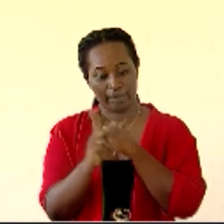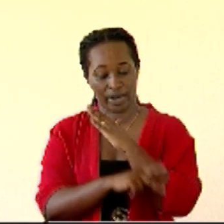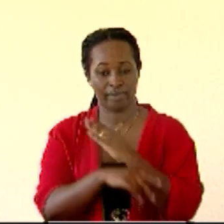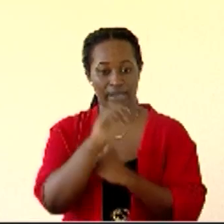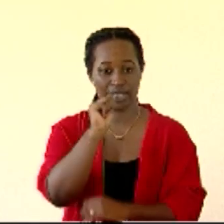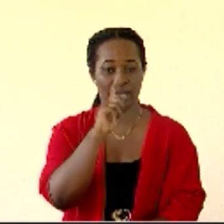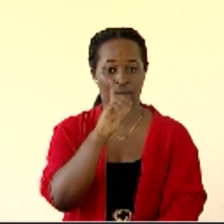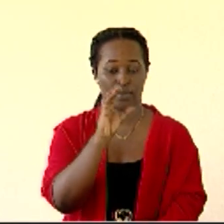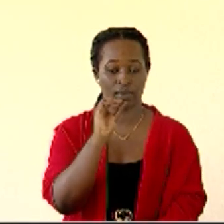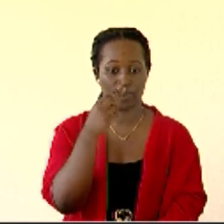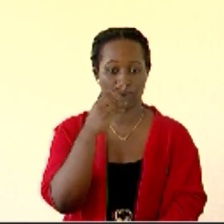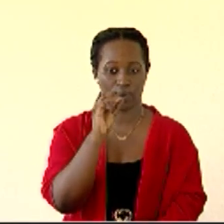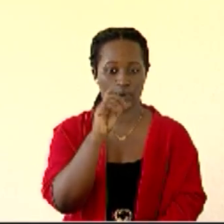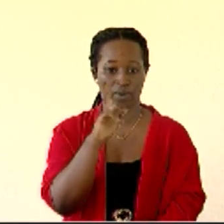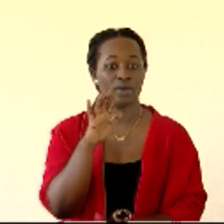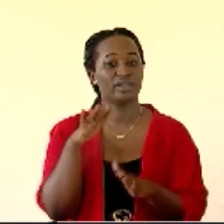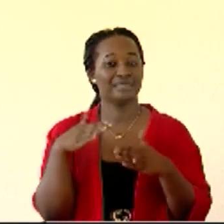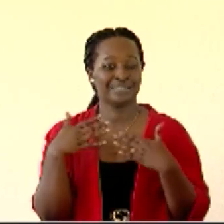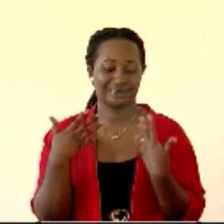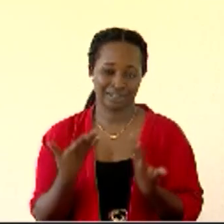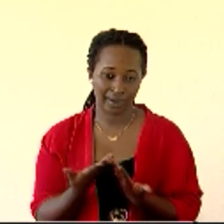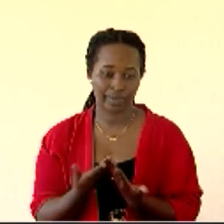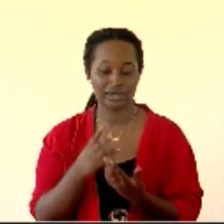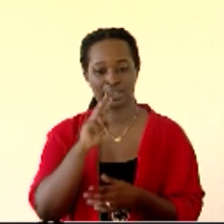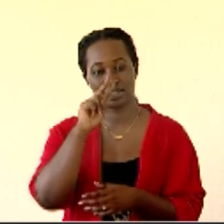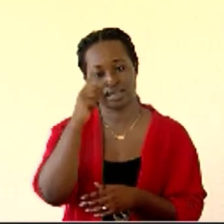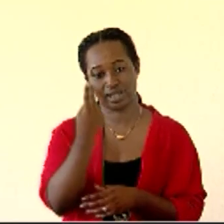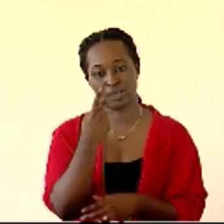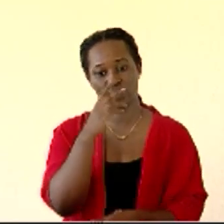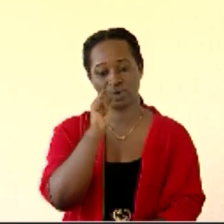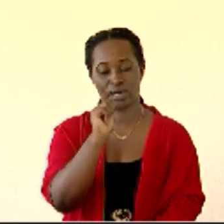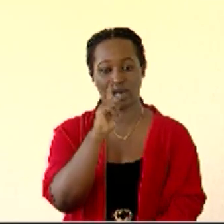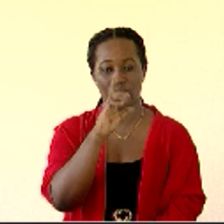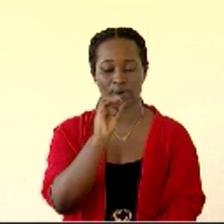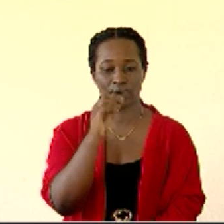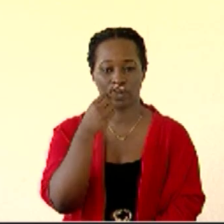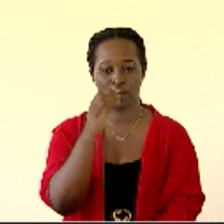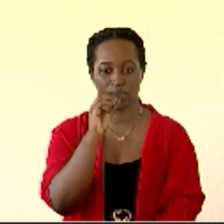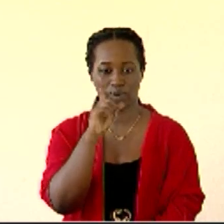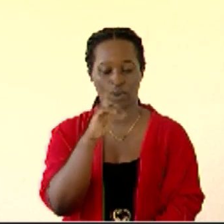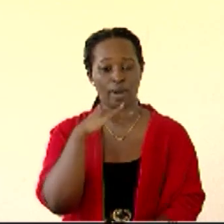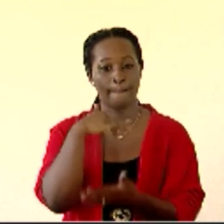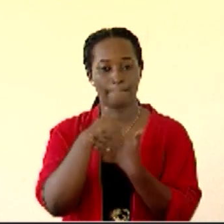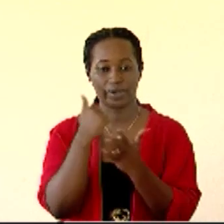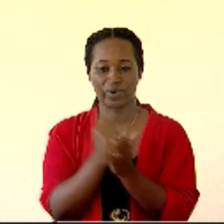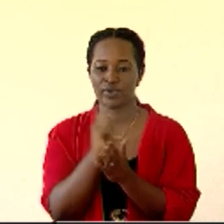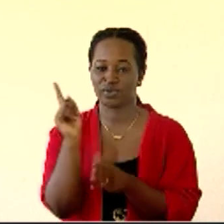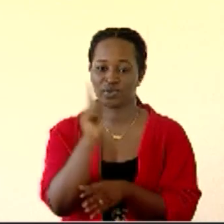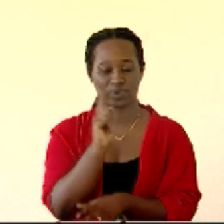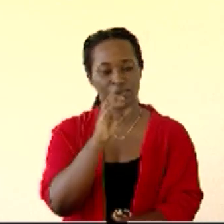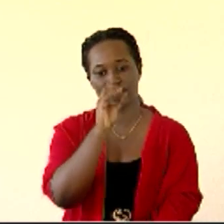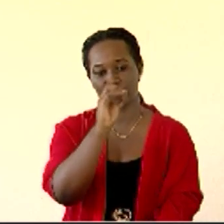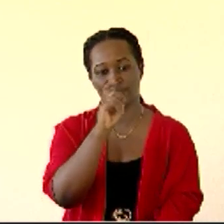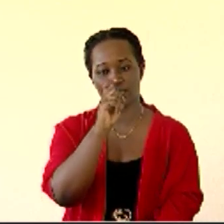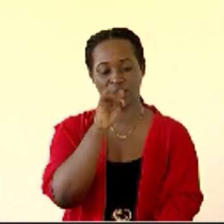must be, or it is a secondary alcohol. Because if it is tertiary, they are not oxidized.